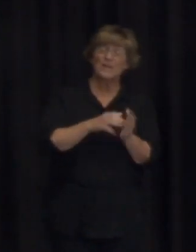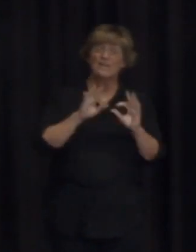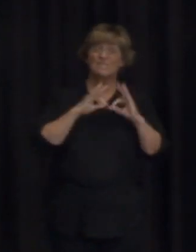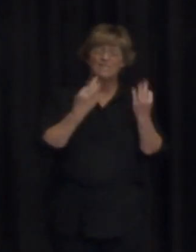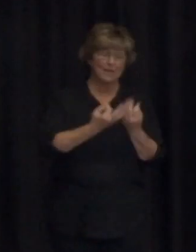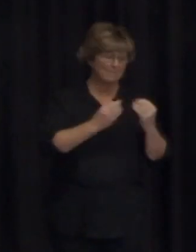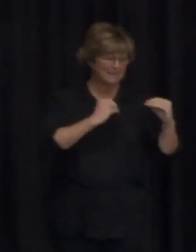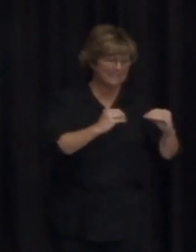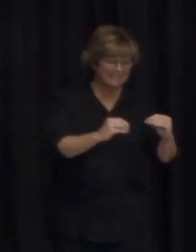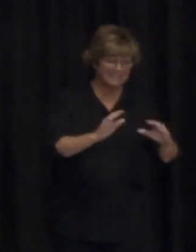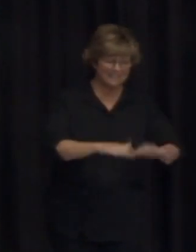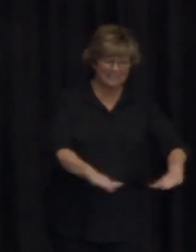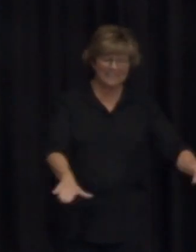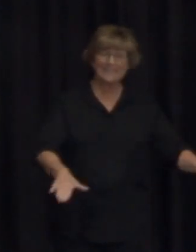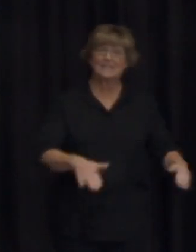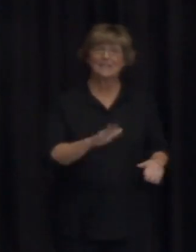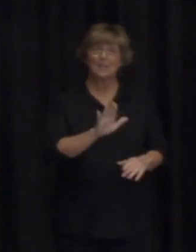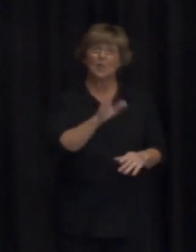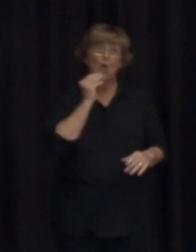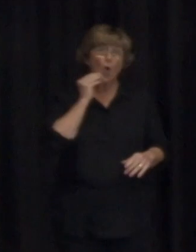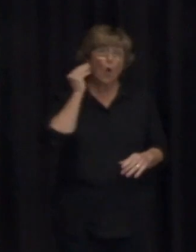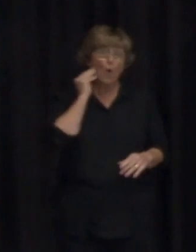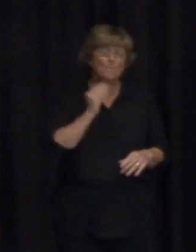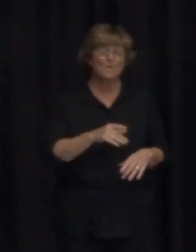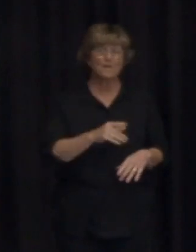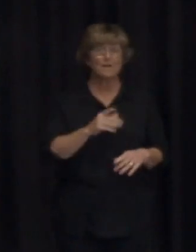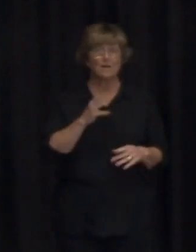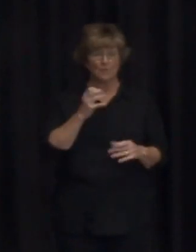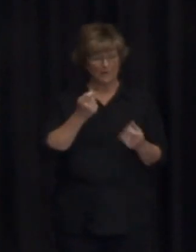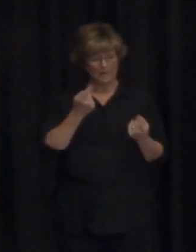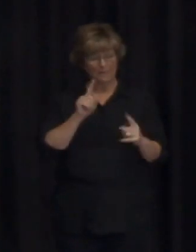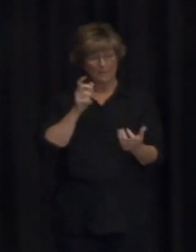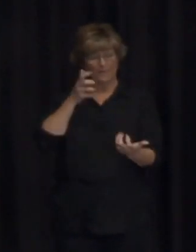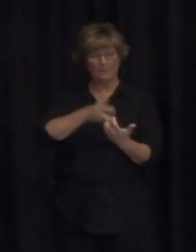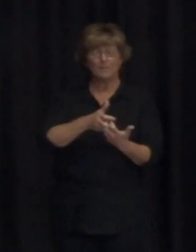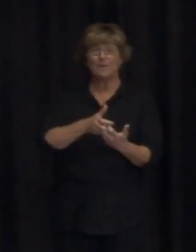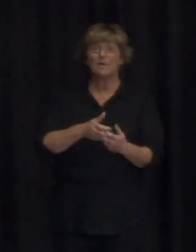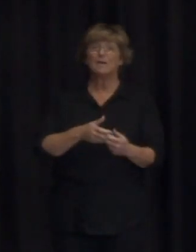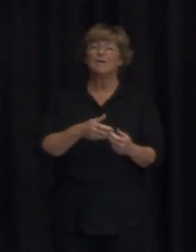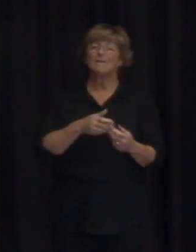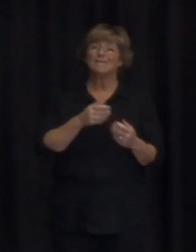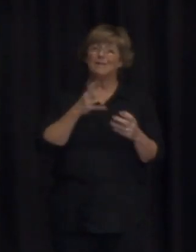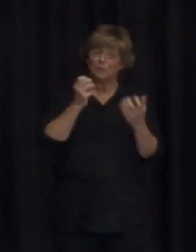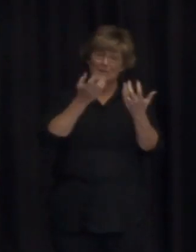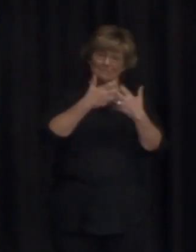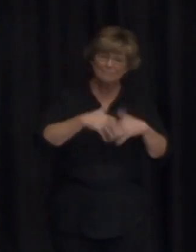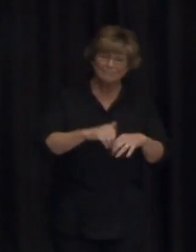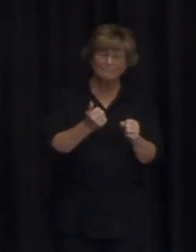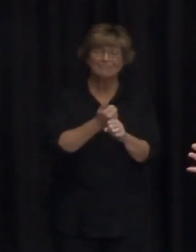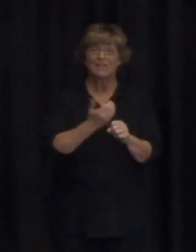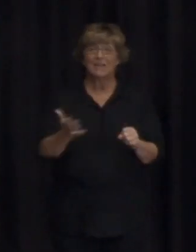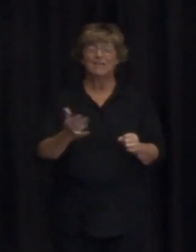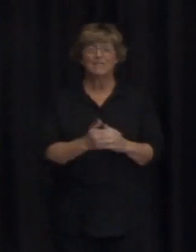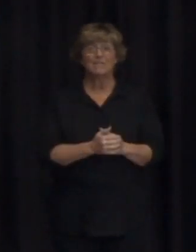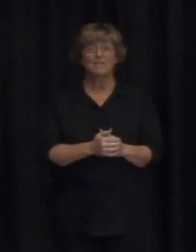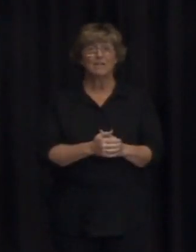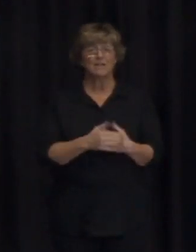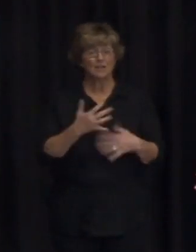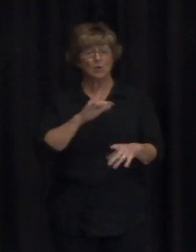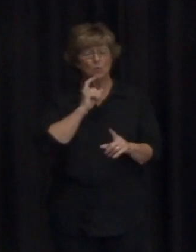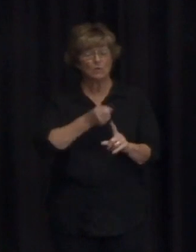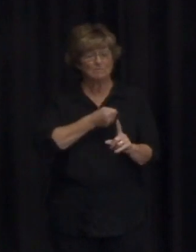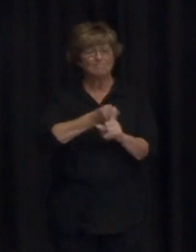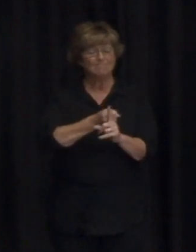their own kids. So it's important that we get it right. When we talk about crossing T's and dotting I's, that has real implications for